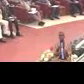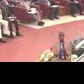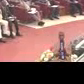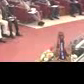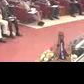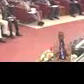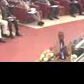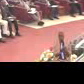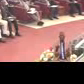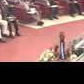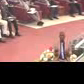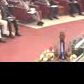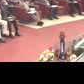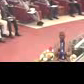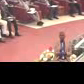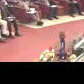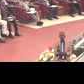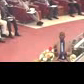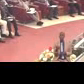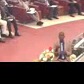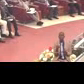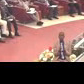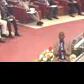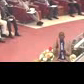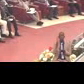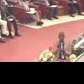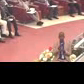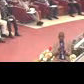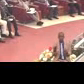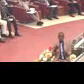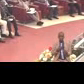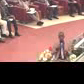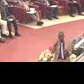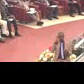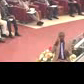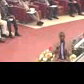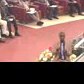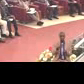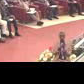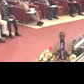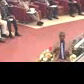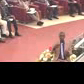Anything that will injure my brothers and sisters spiritually.